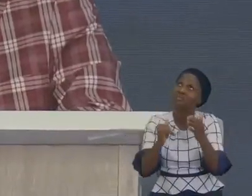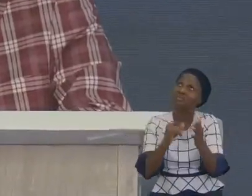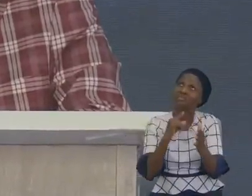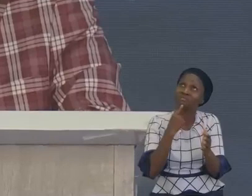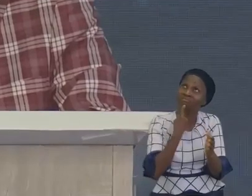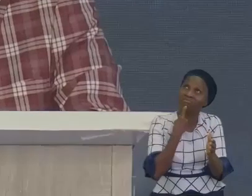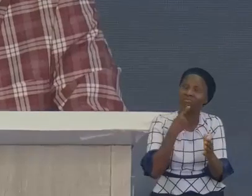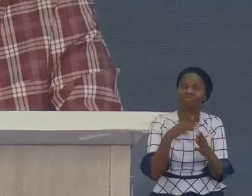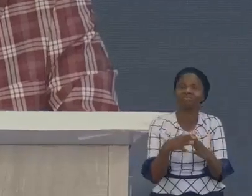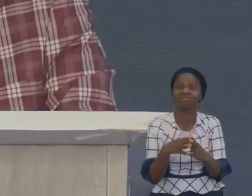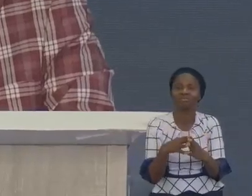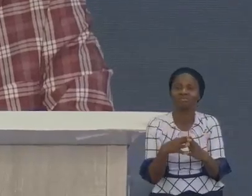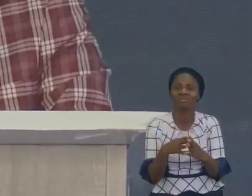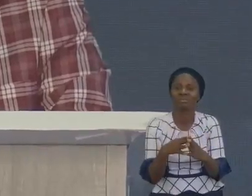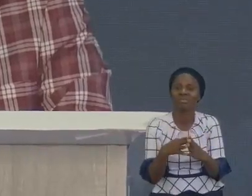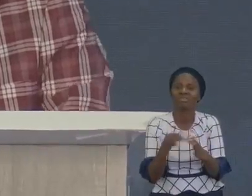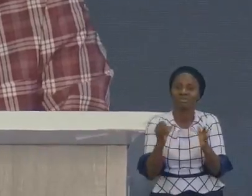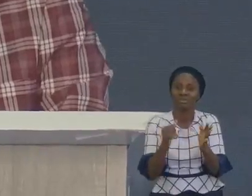down,